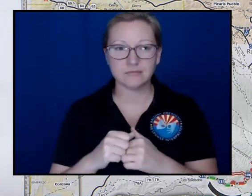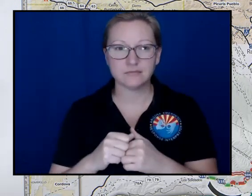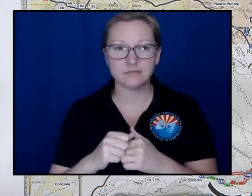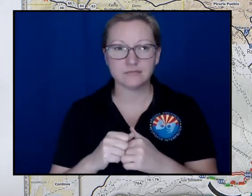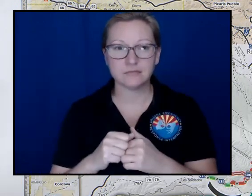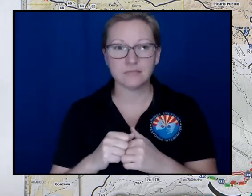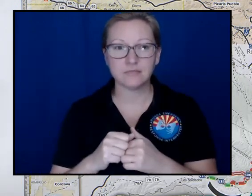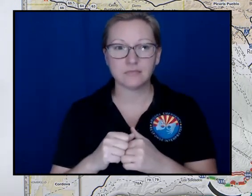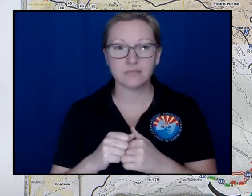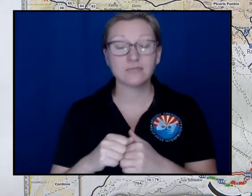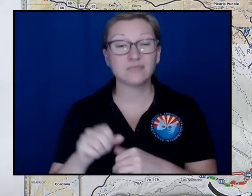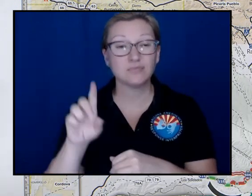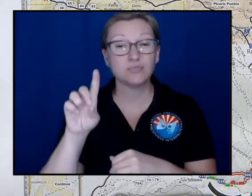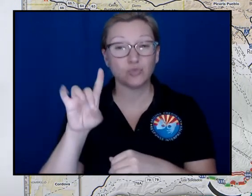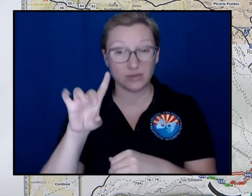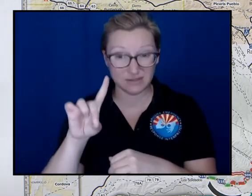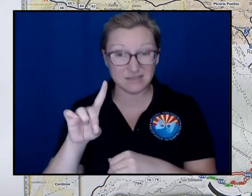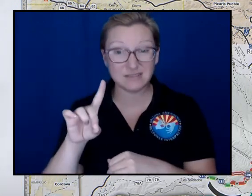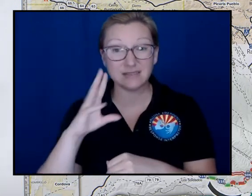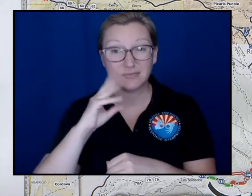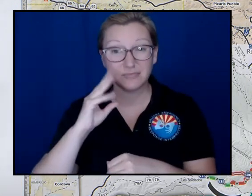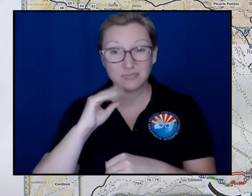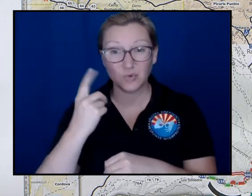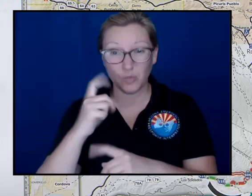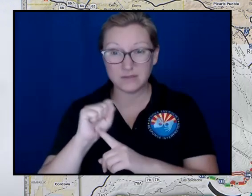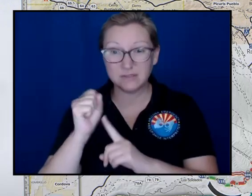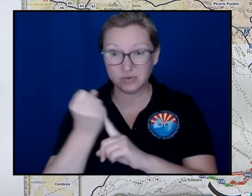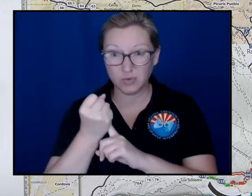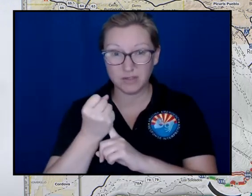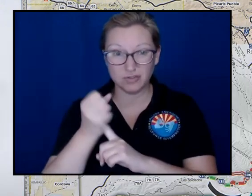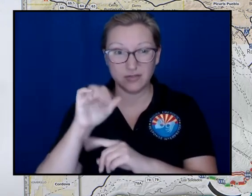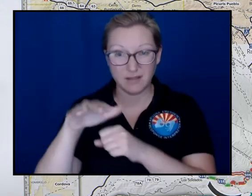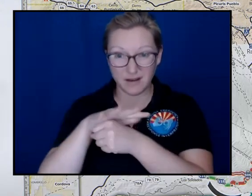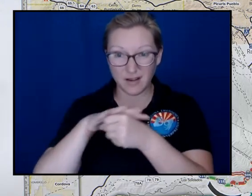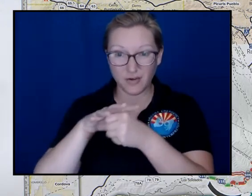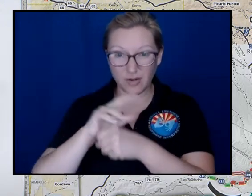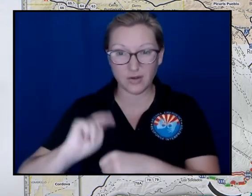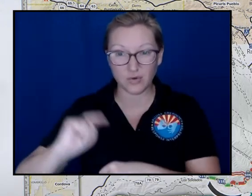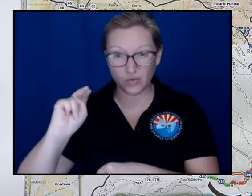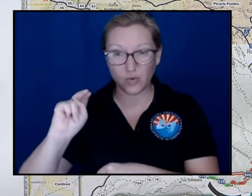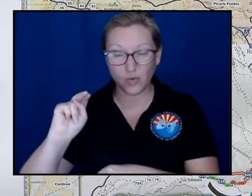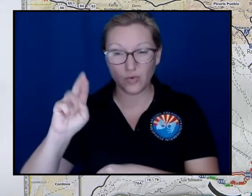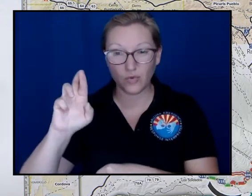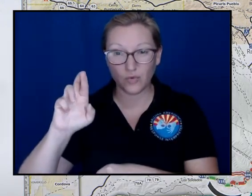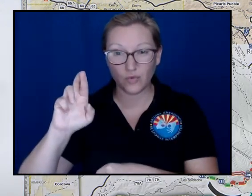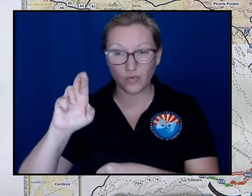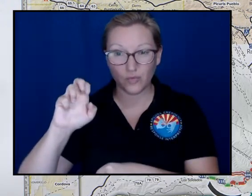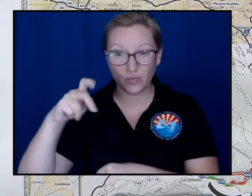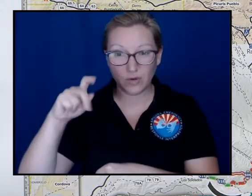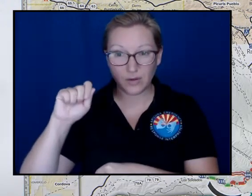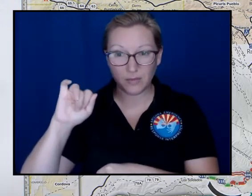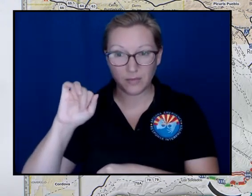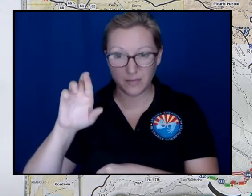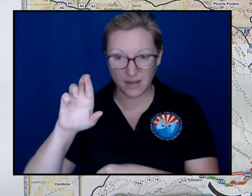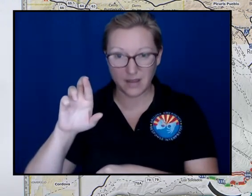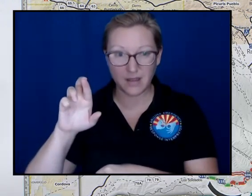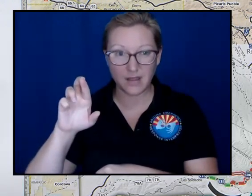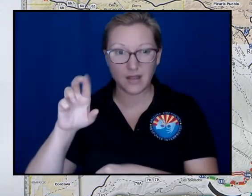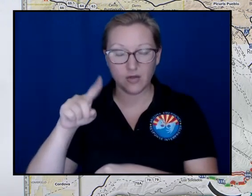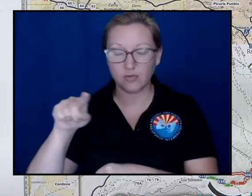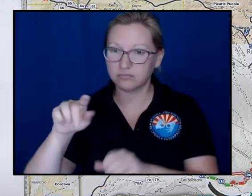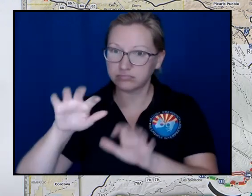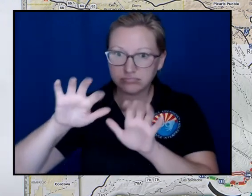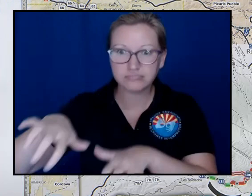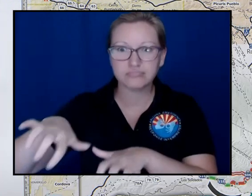a situation in North Repair a couple days ago with significant moisture that we